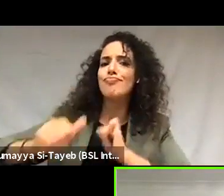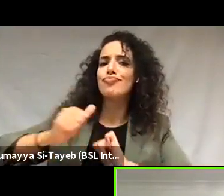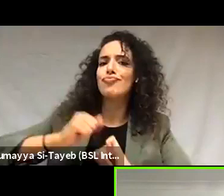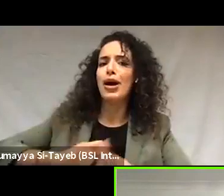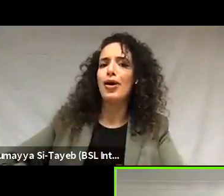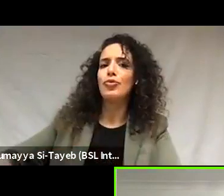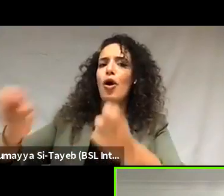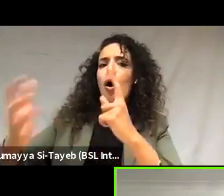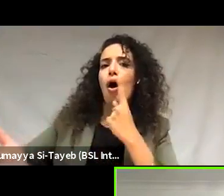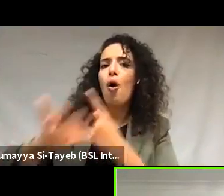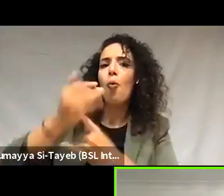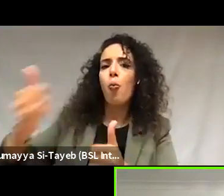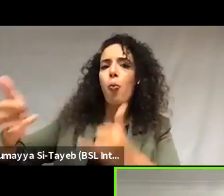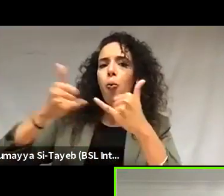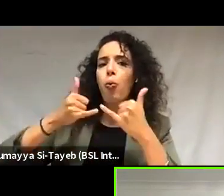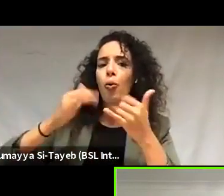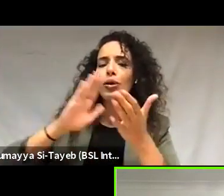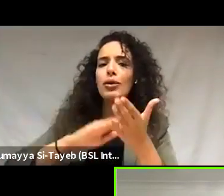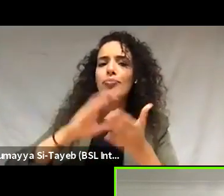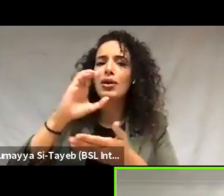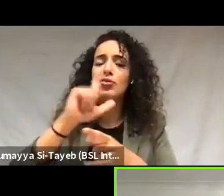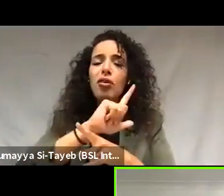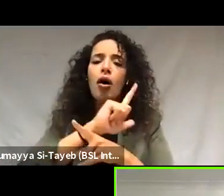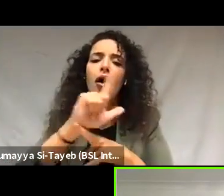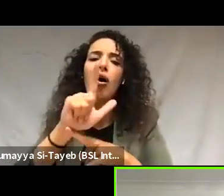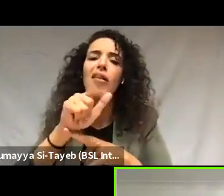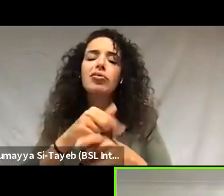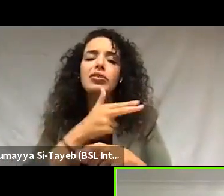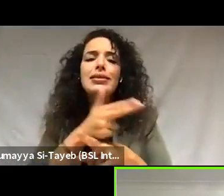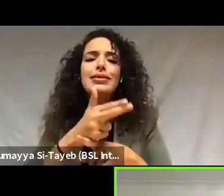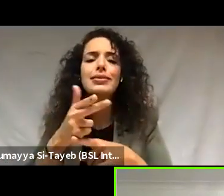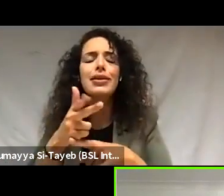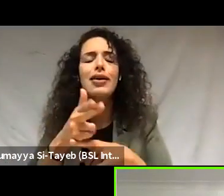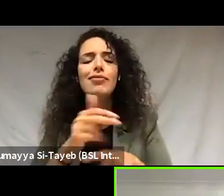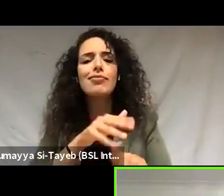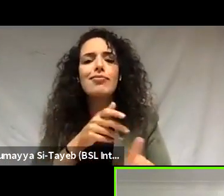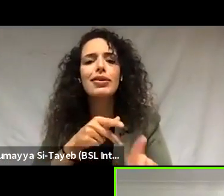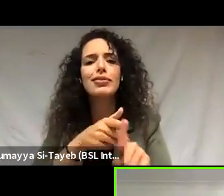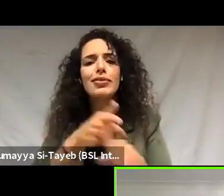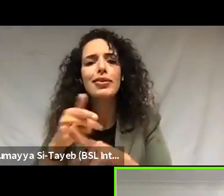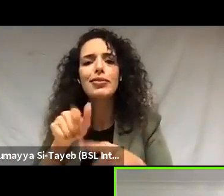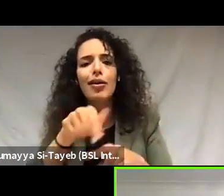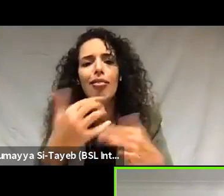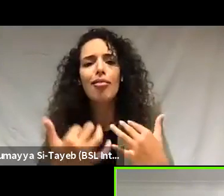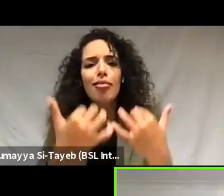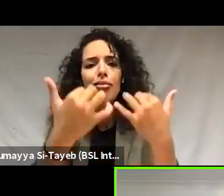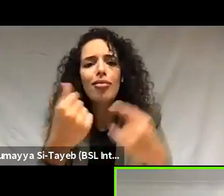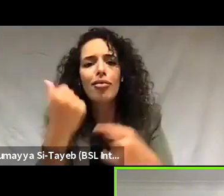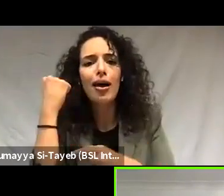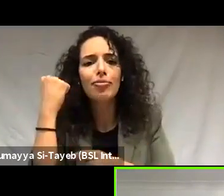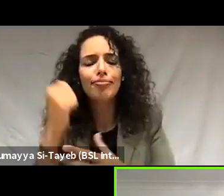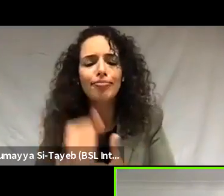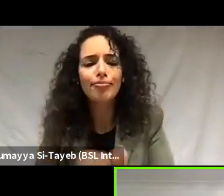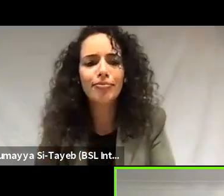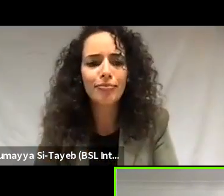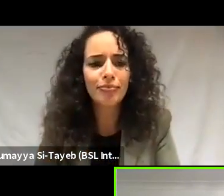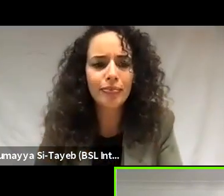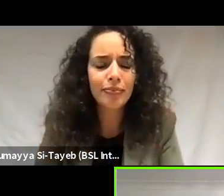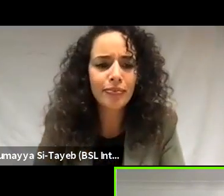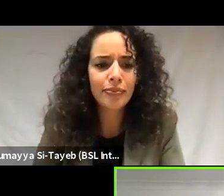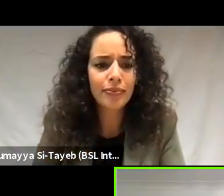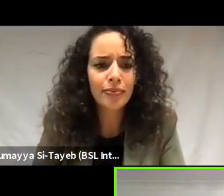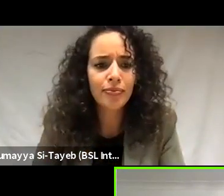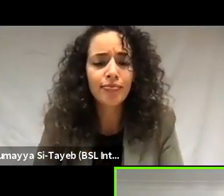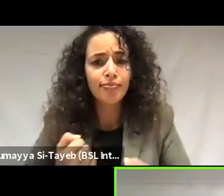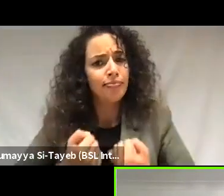2017 following the terrorist attack in Manchester. Now, we, you know, for the work that we did in the